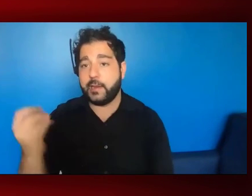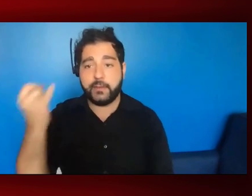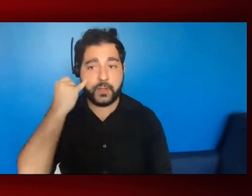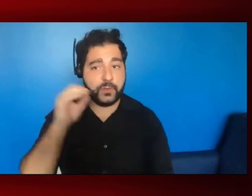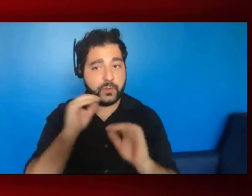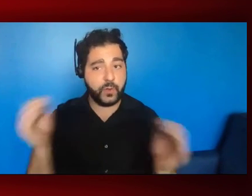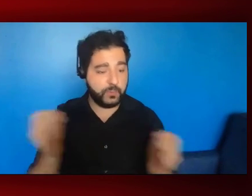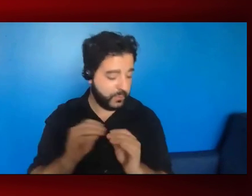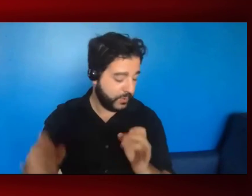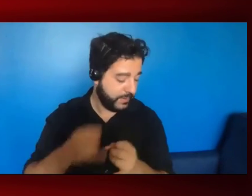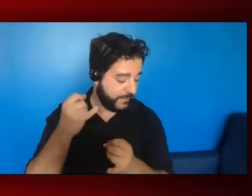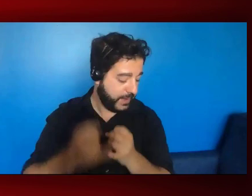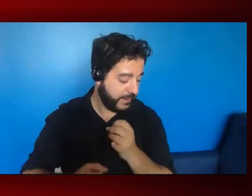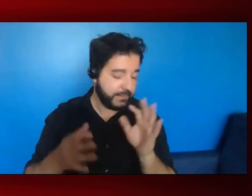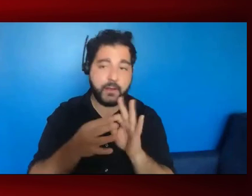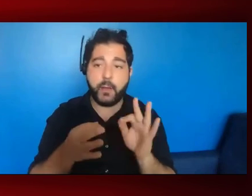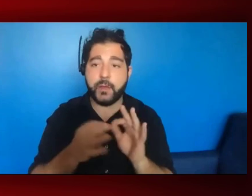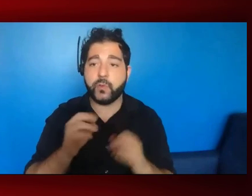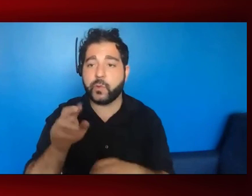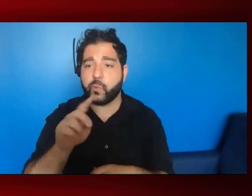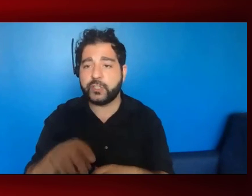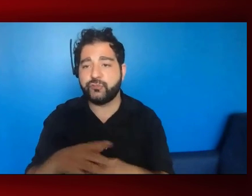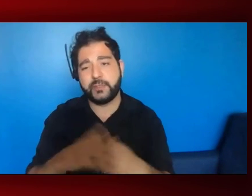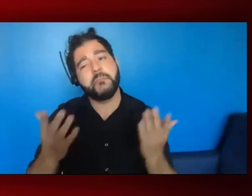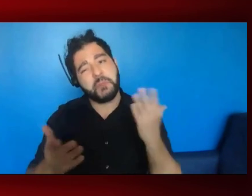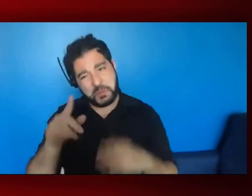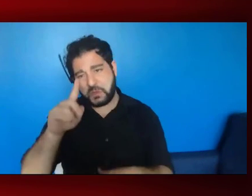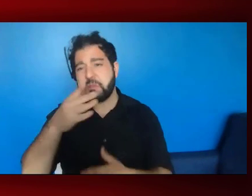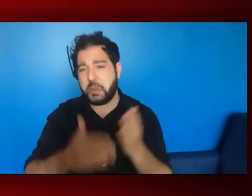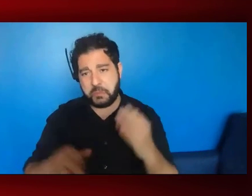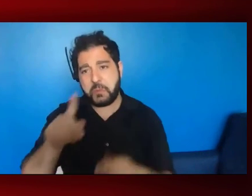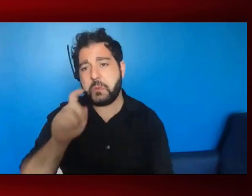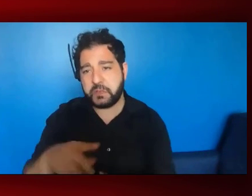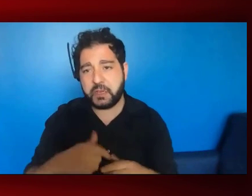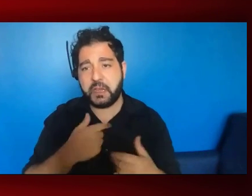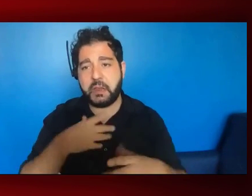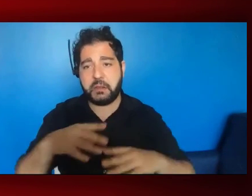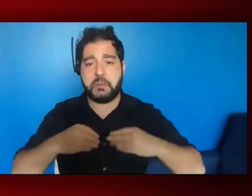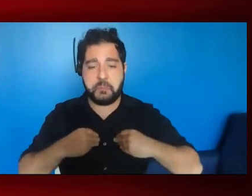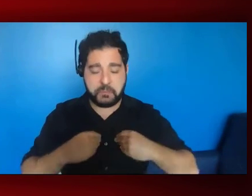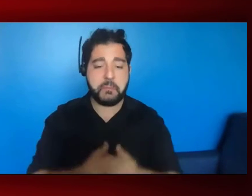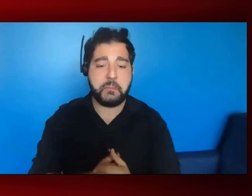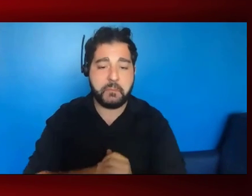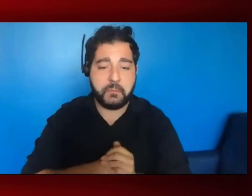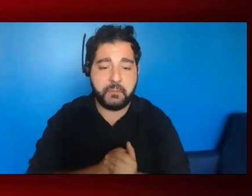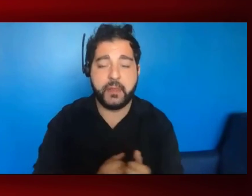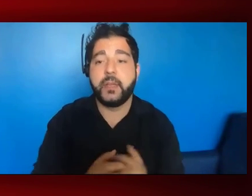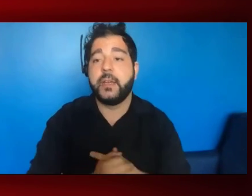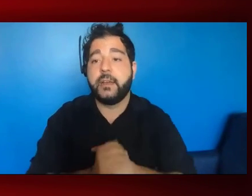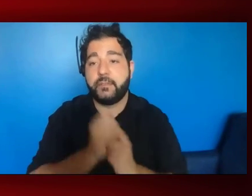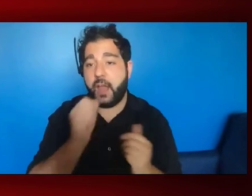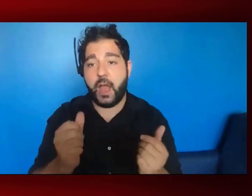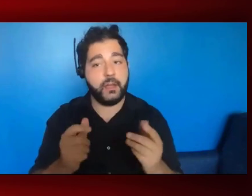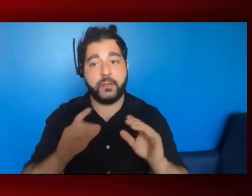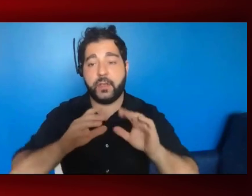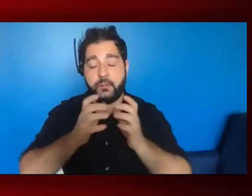are no final comments, or there might be some questions maybe, if there are some questions, I can take them. Otherwise, we'll start moving